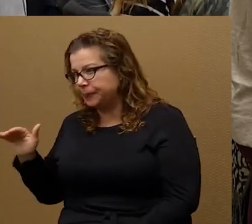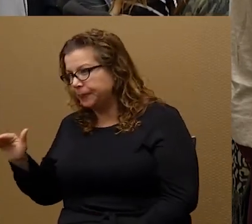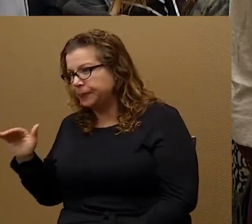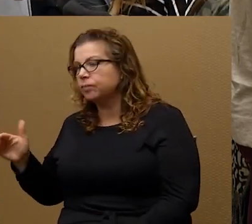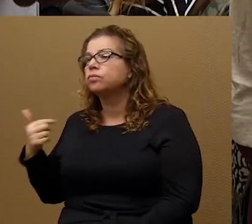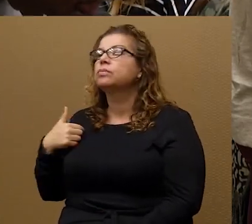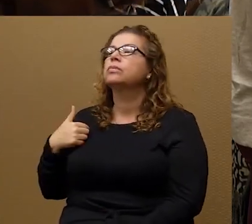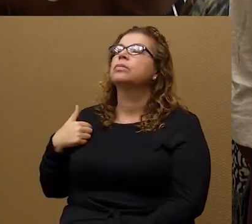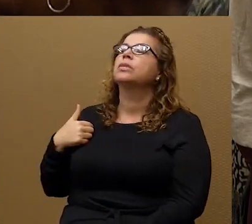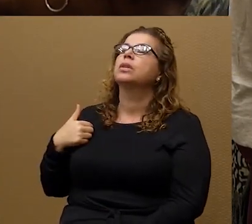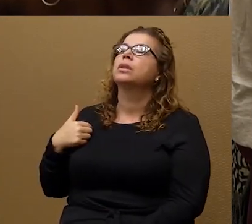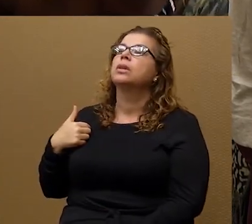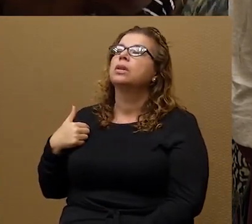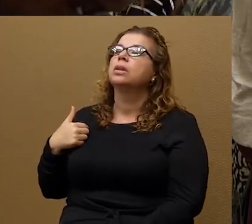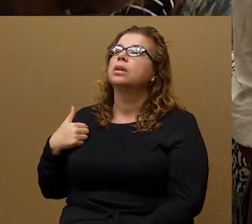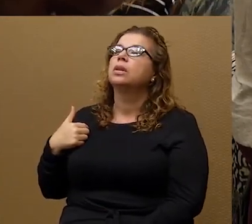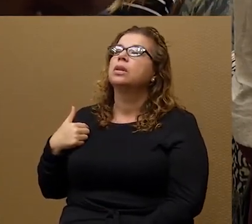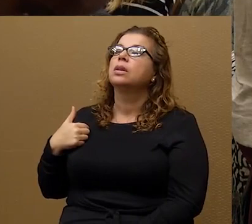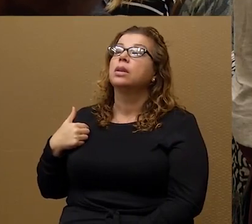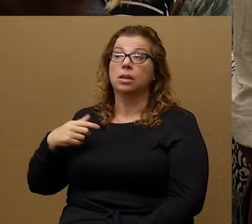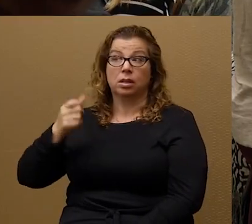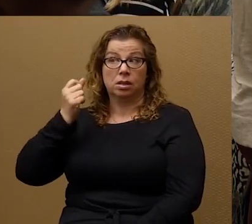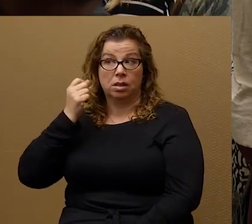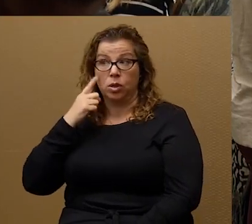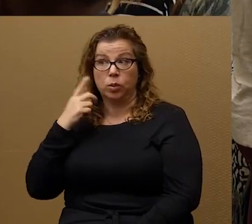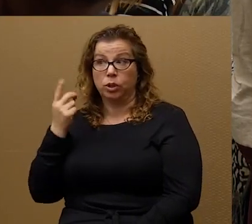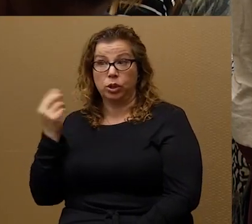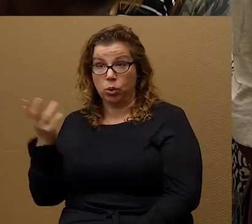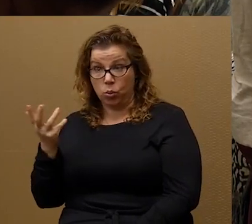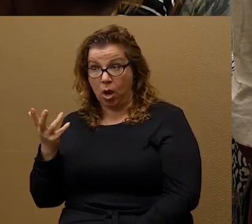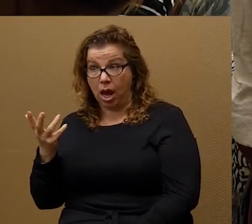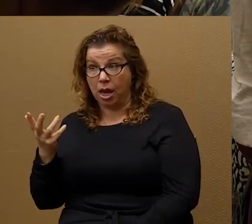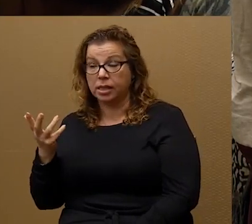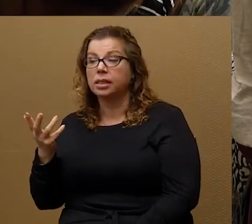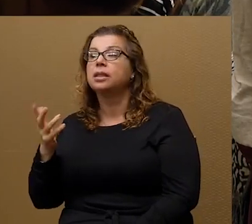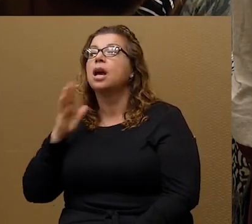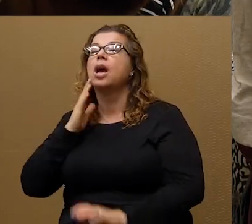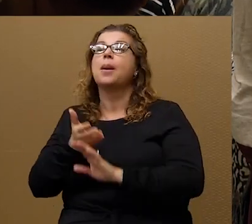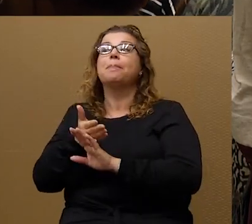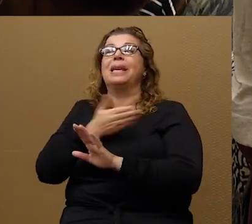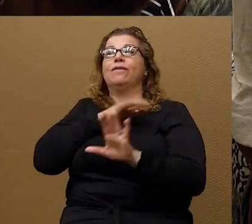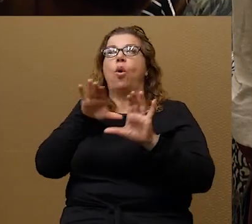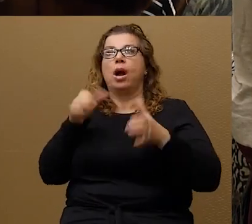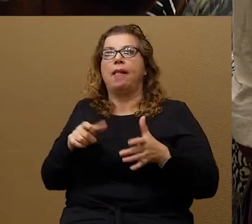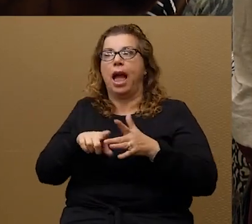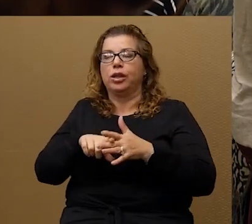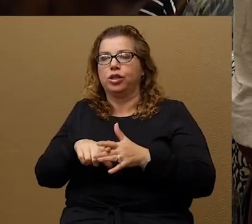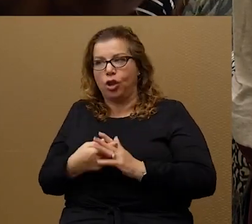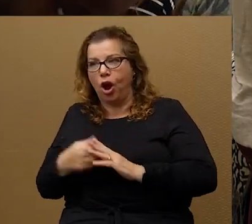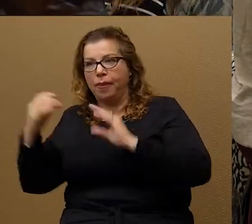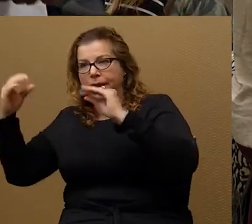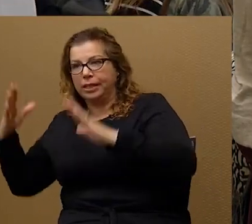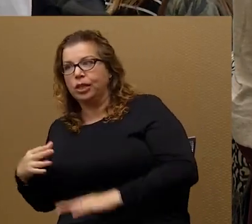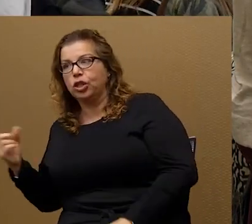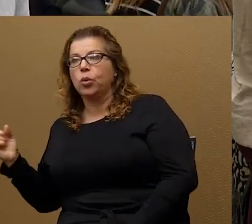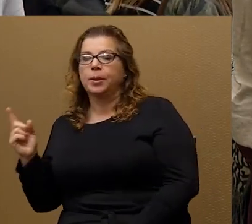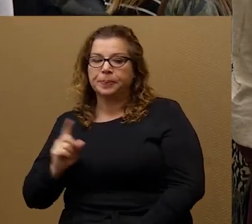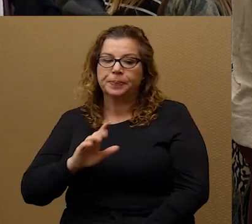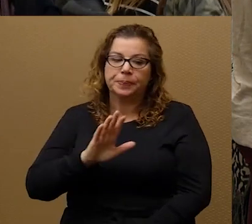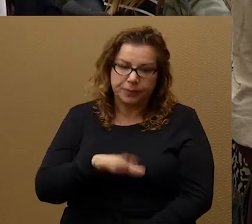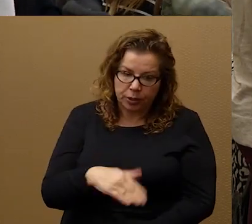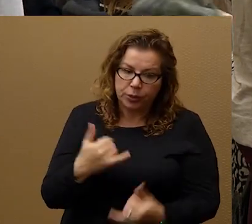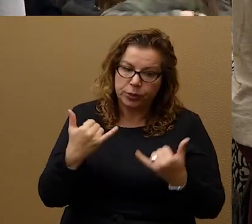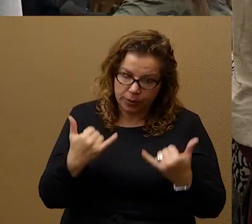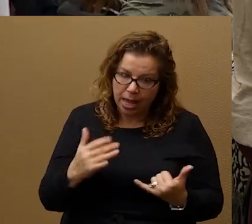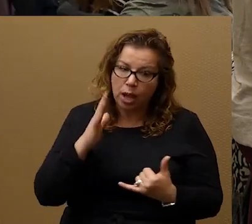tell him ahead of class, today we're going to have homework. This is what we're going to do. So